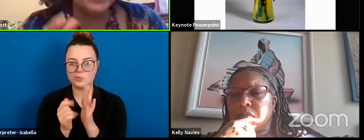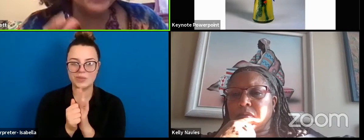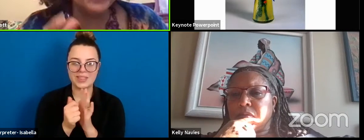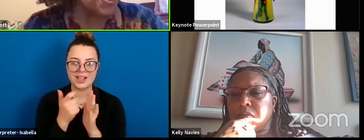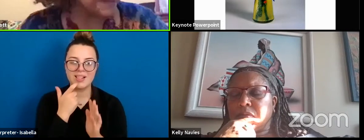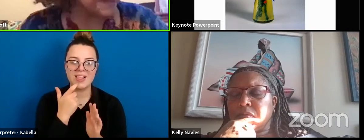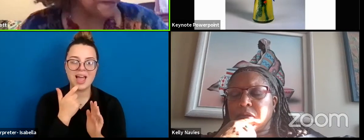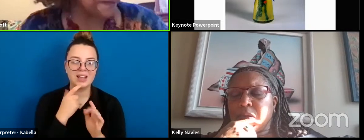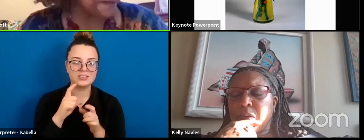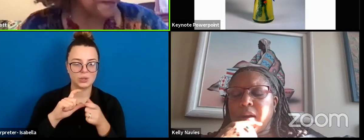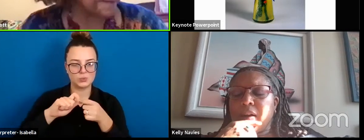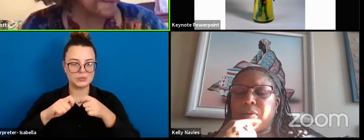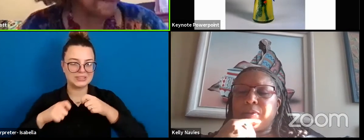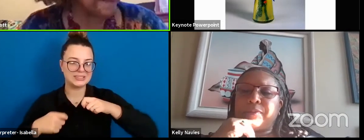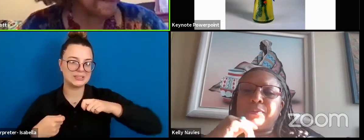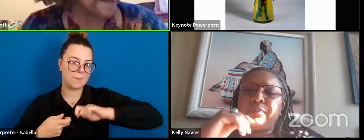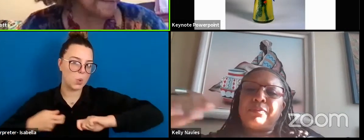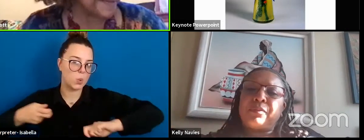and pulled.